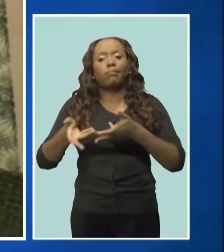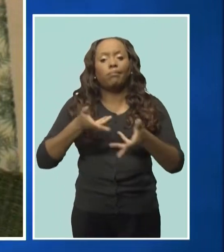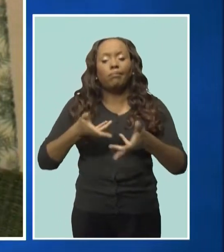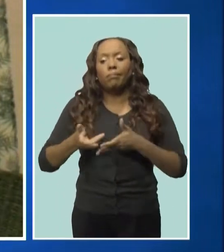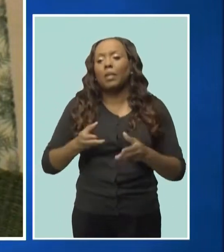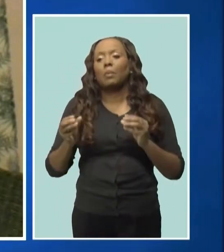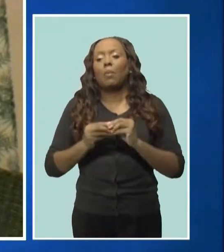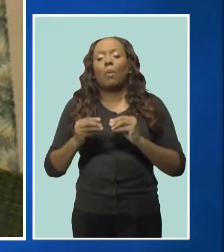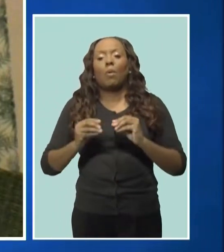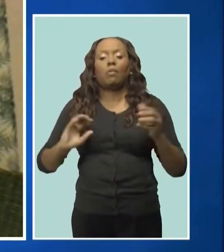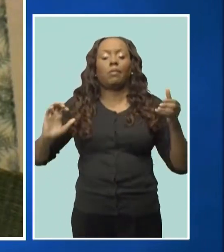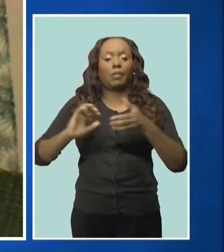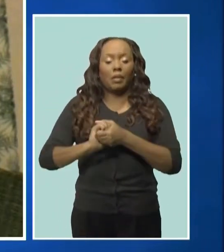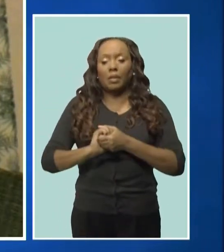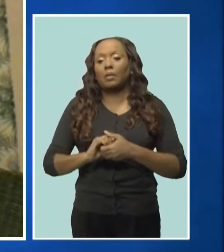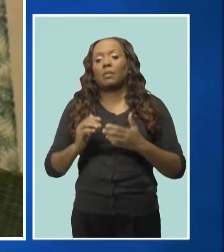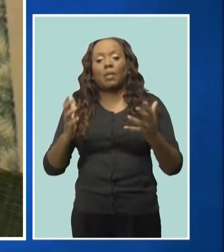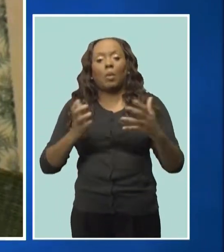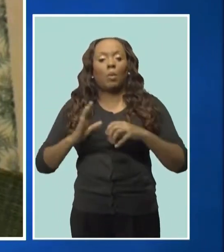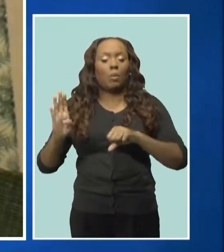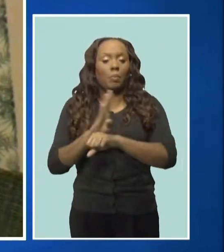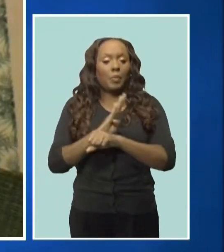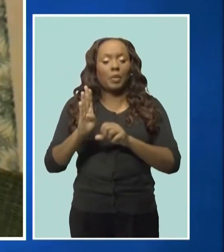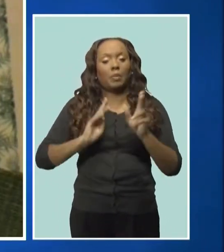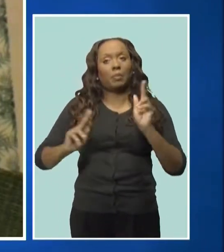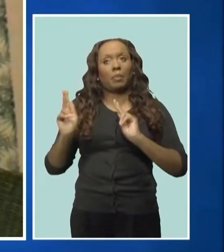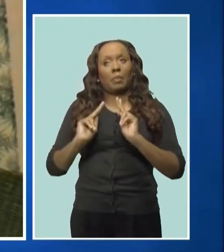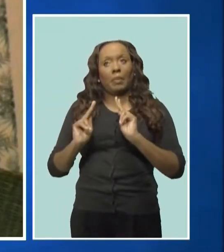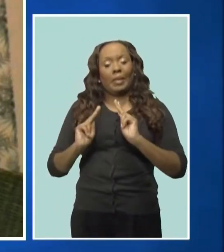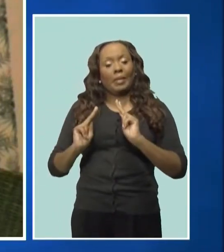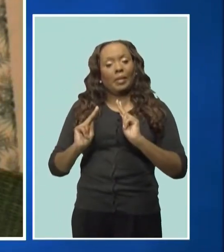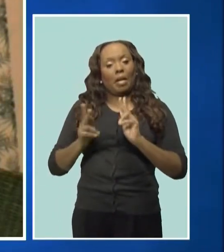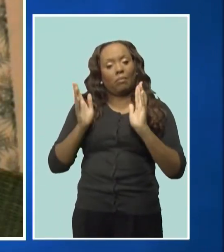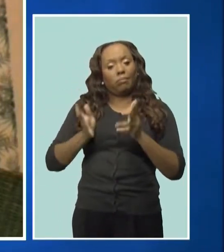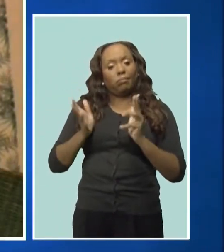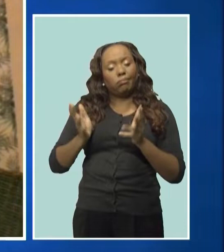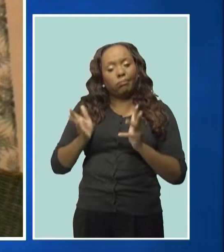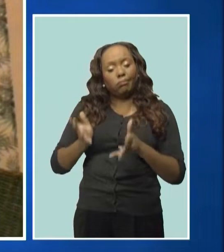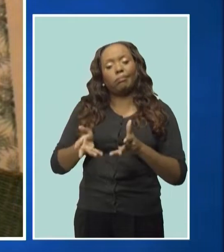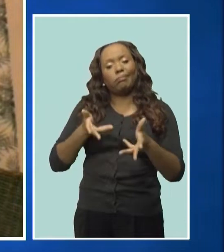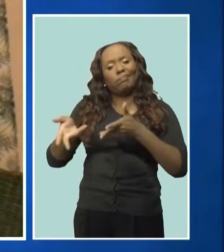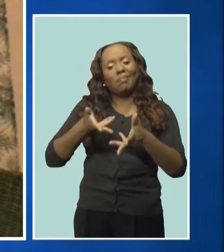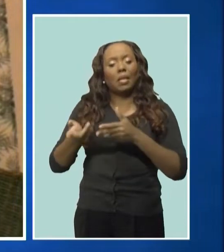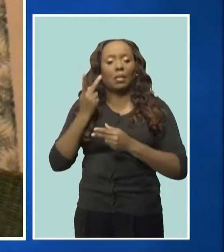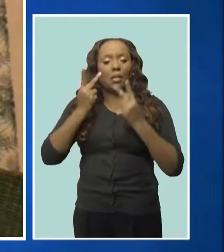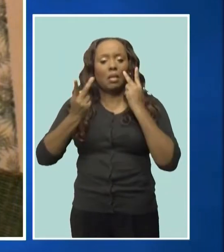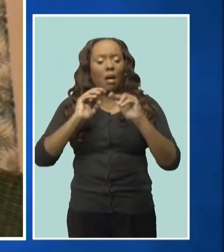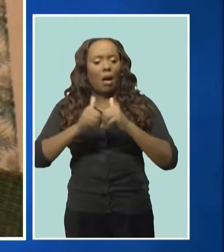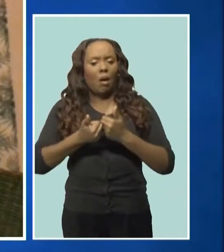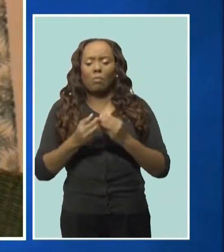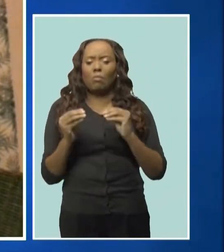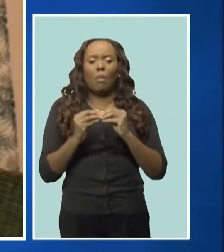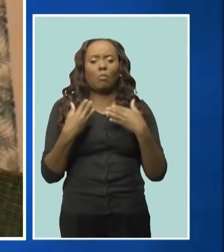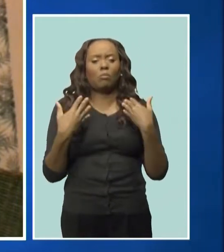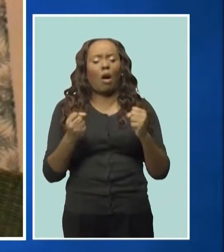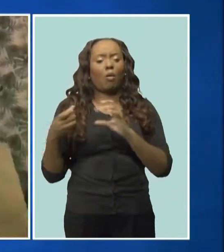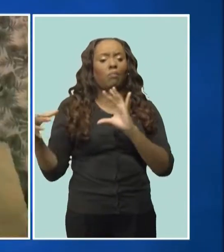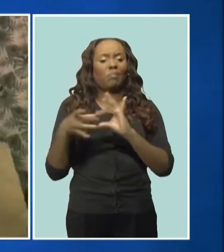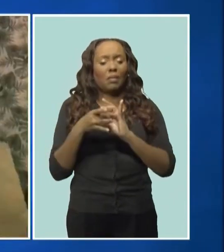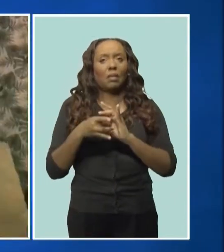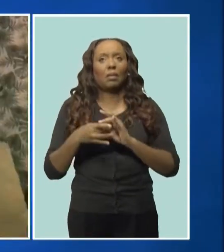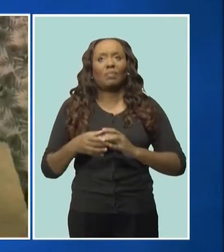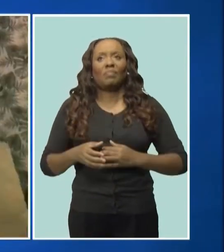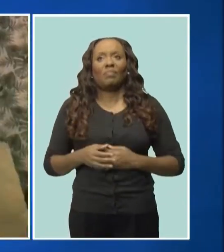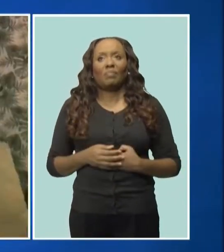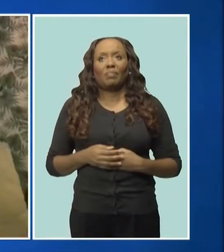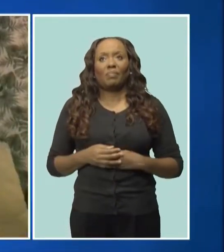can put business people together again to see how we can strengthen the linkages that we have with the continent. It dovetails